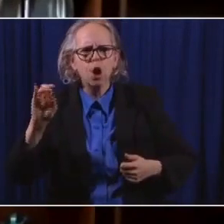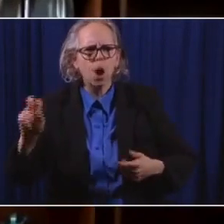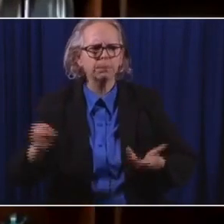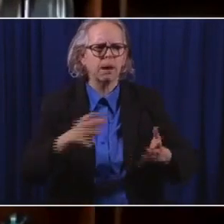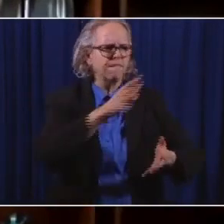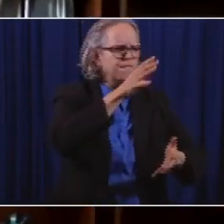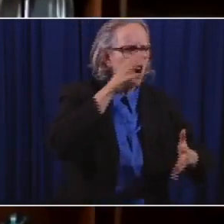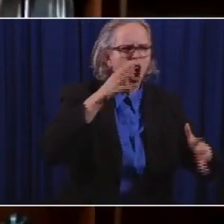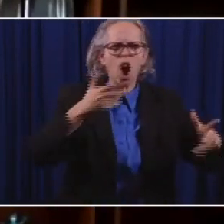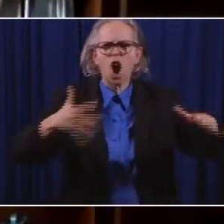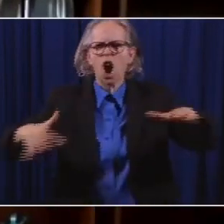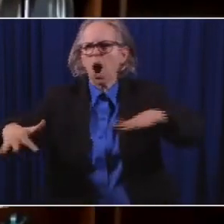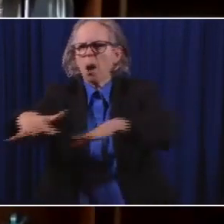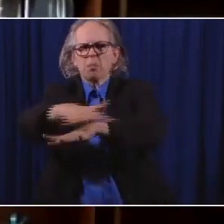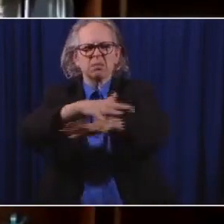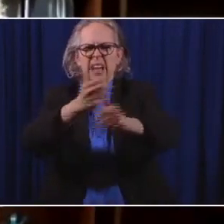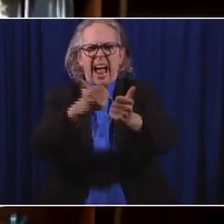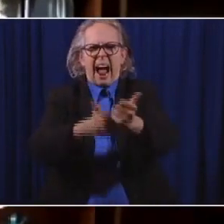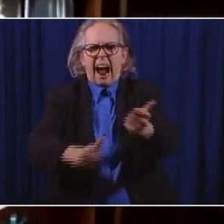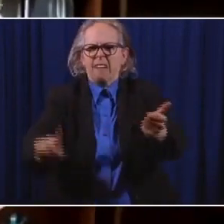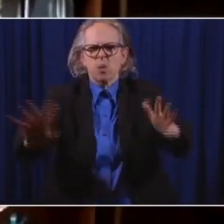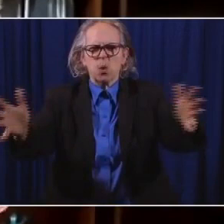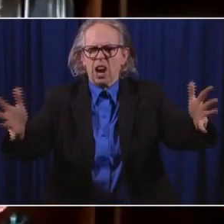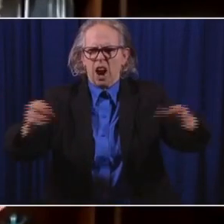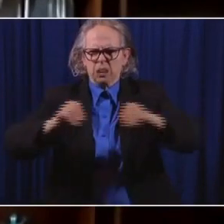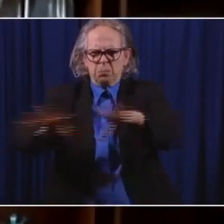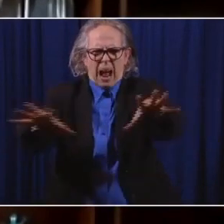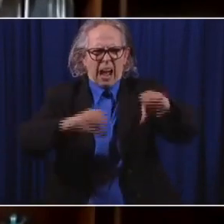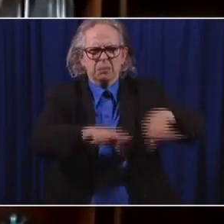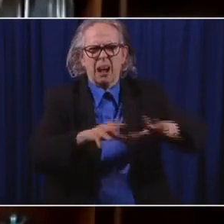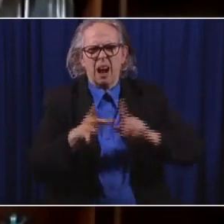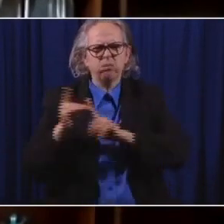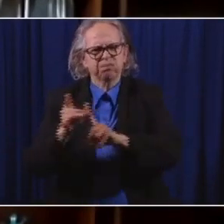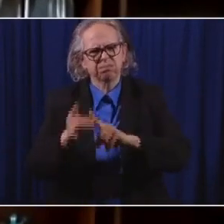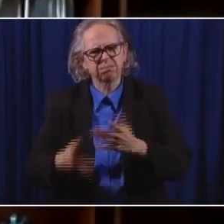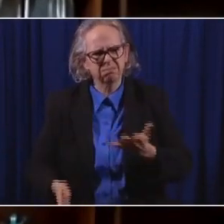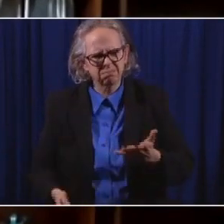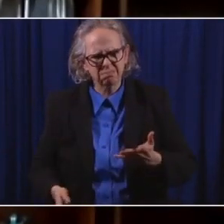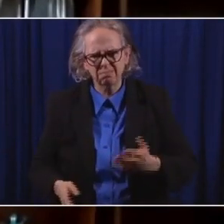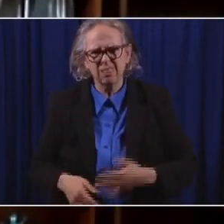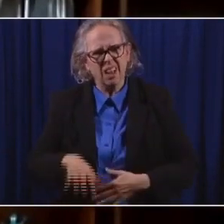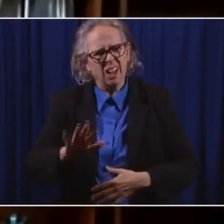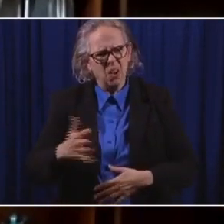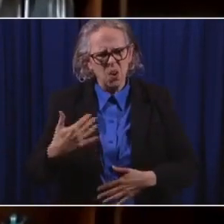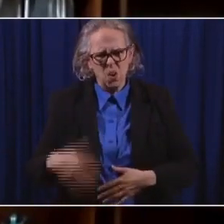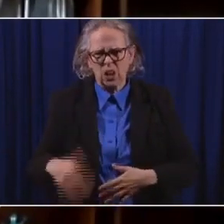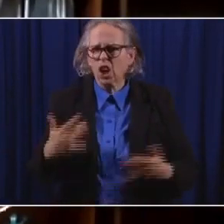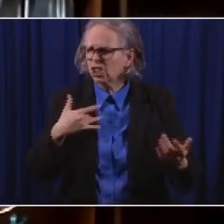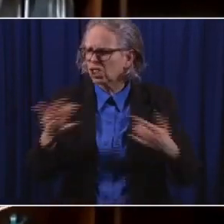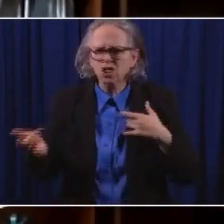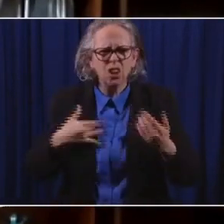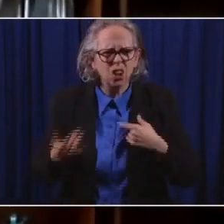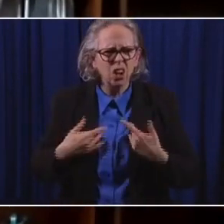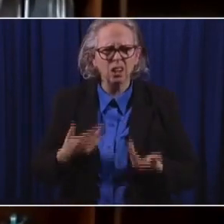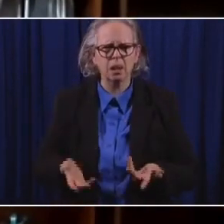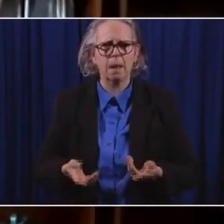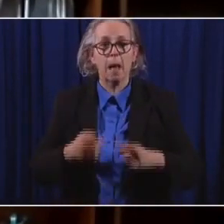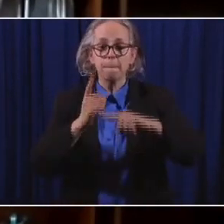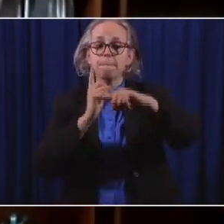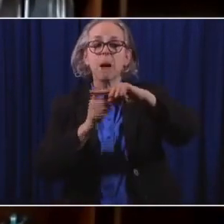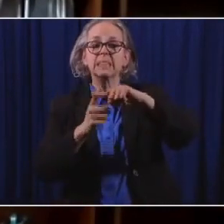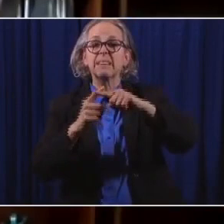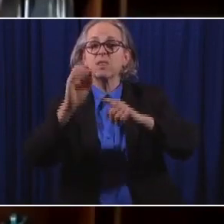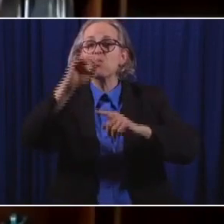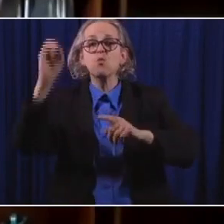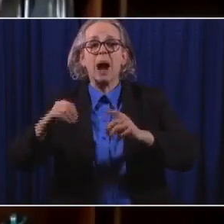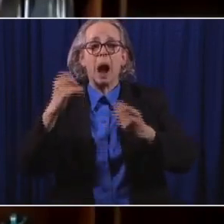in our positivity rate in all the different age groups. Not that many weeks ago, our positivity rate in Hamilton County